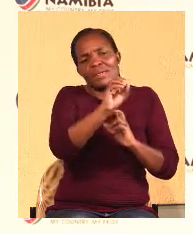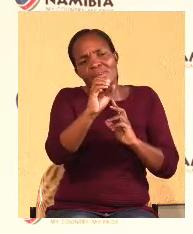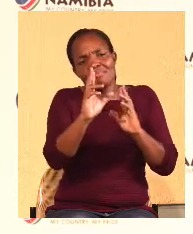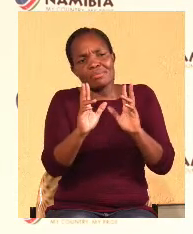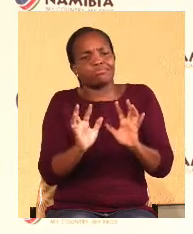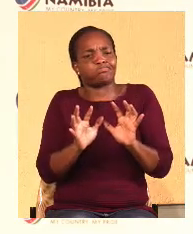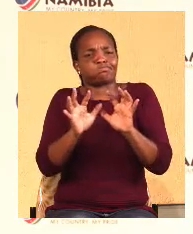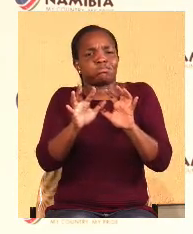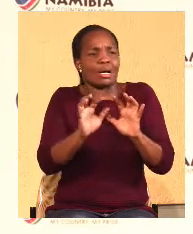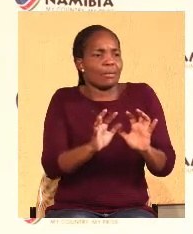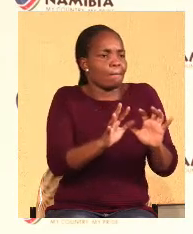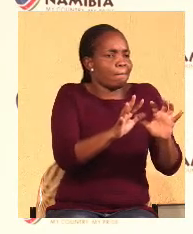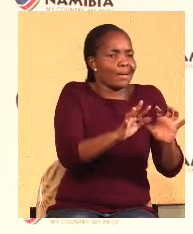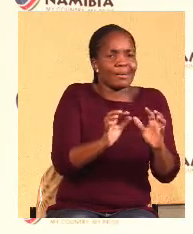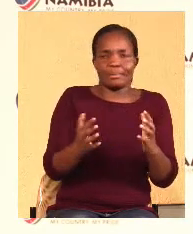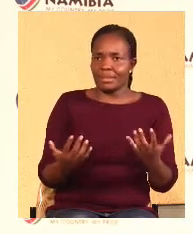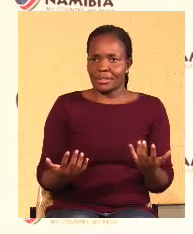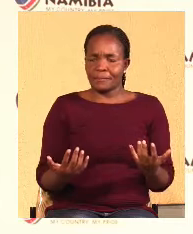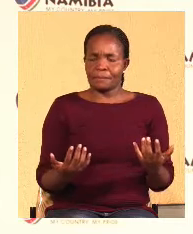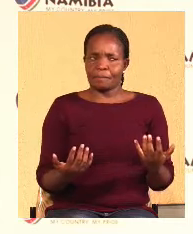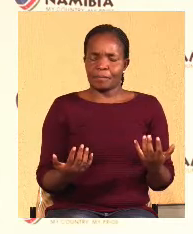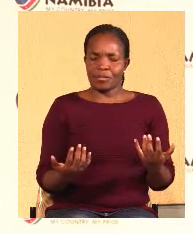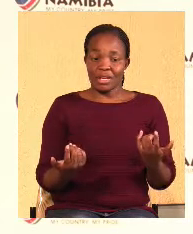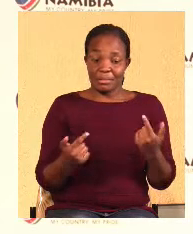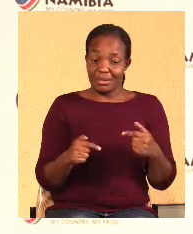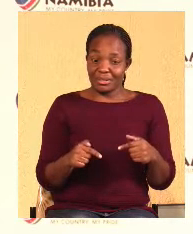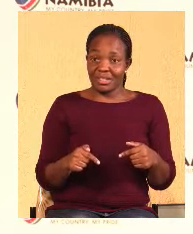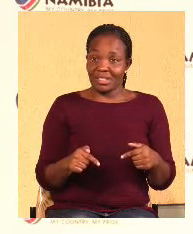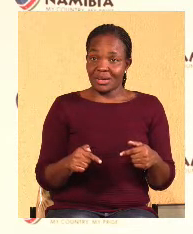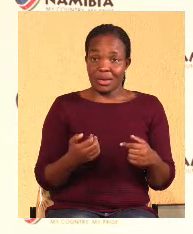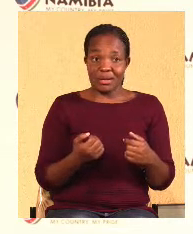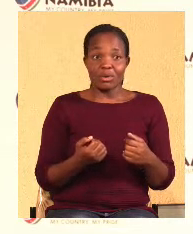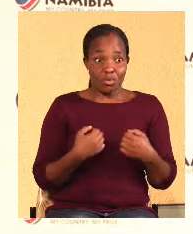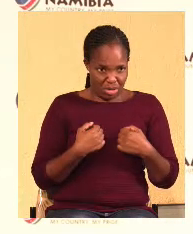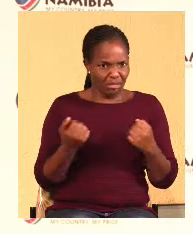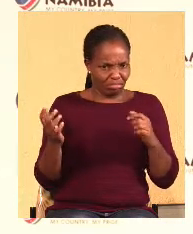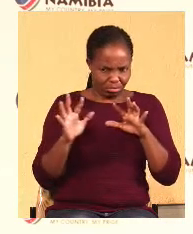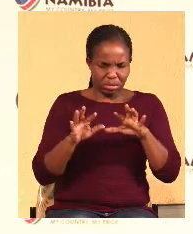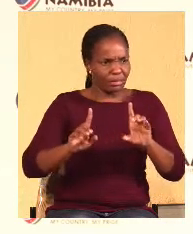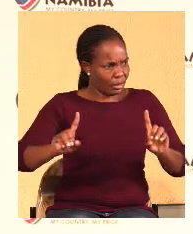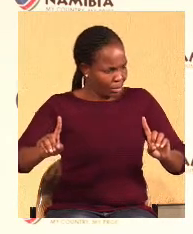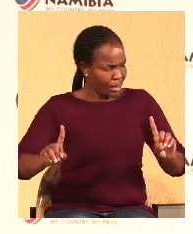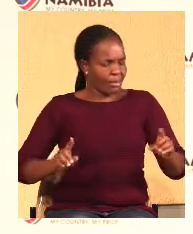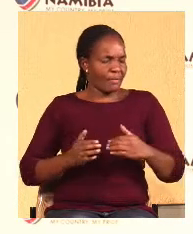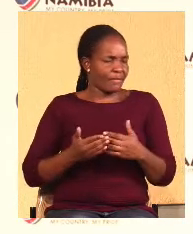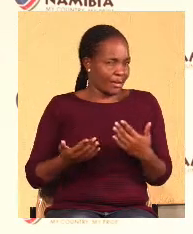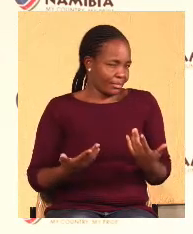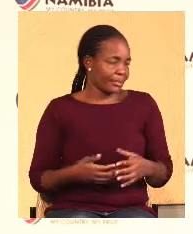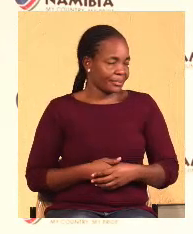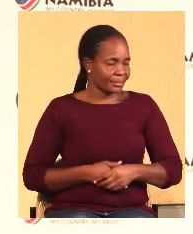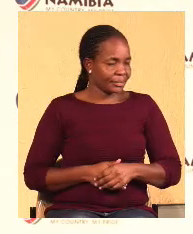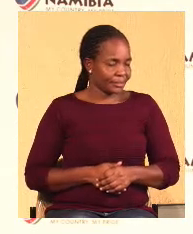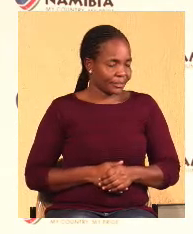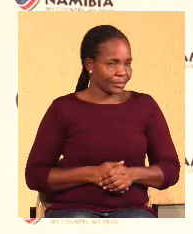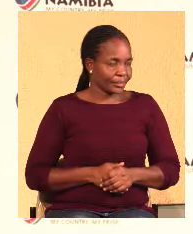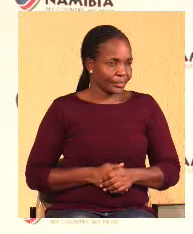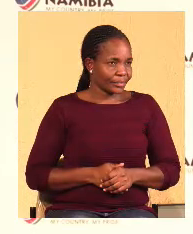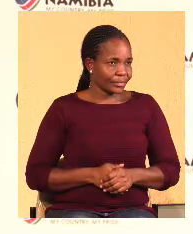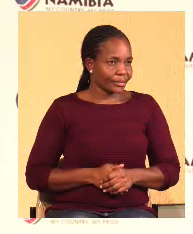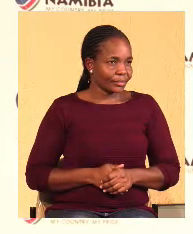from this tree to that tree and say, but we are here, but we still have social distancing. So I wanted to find out why, is